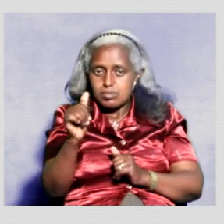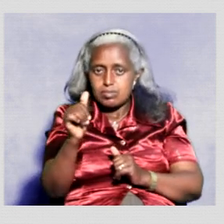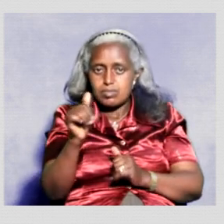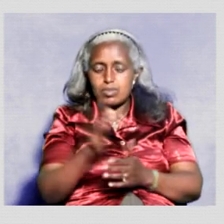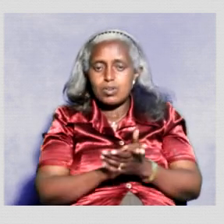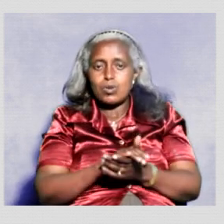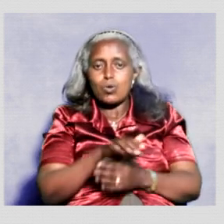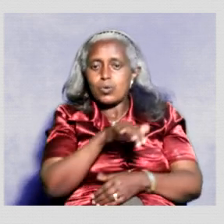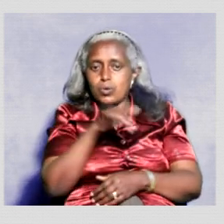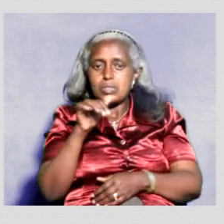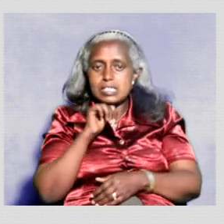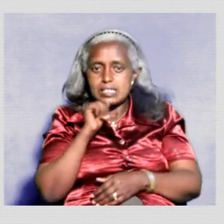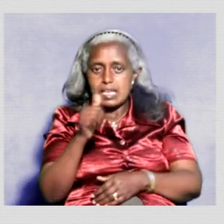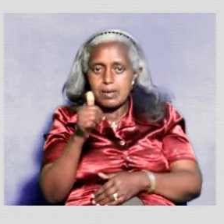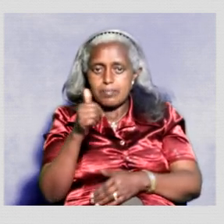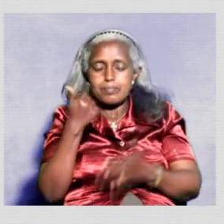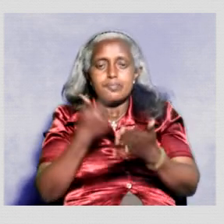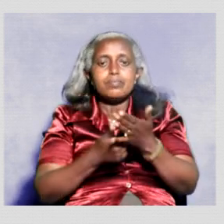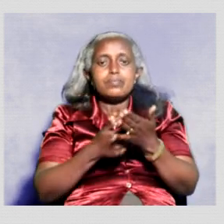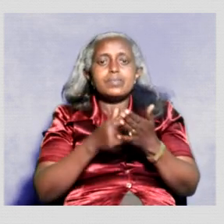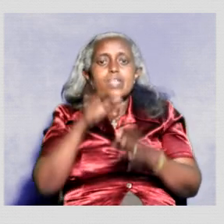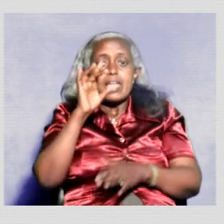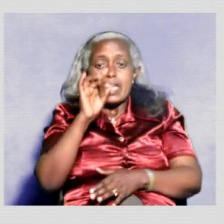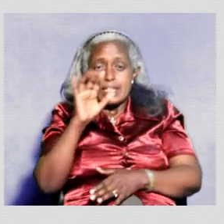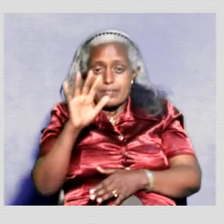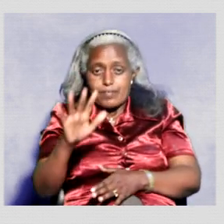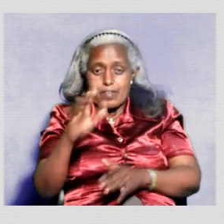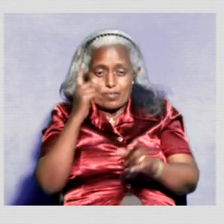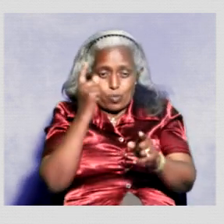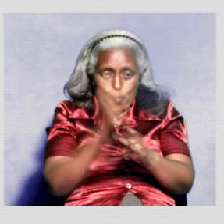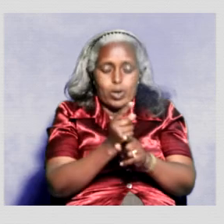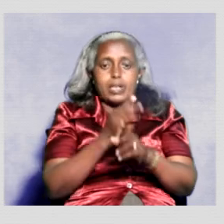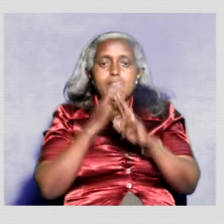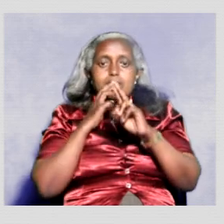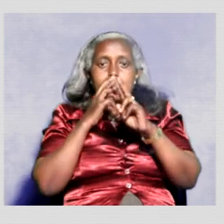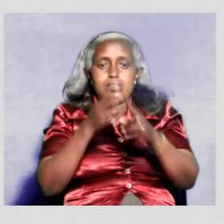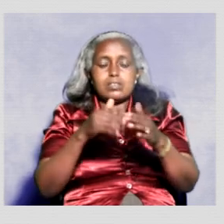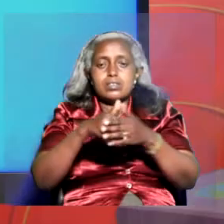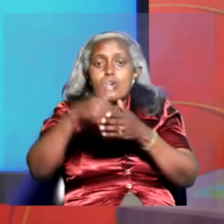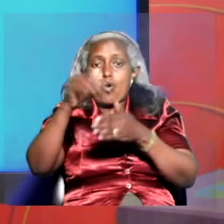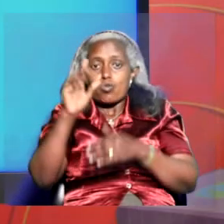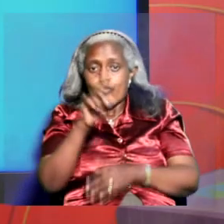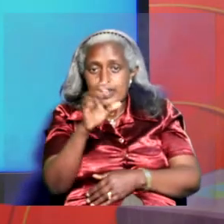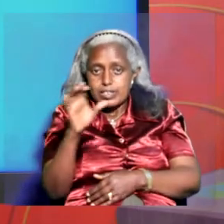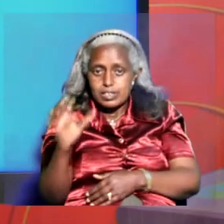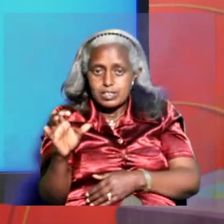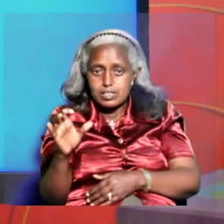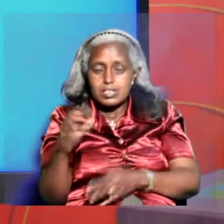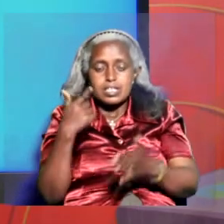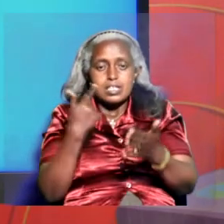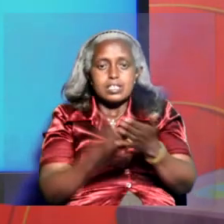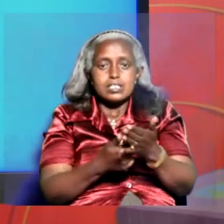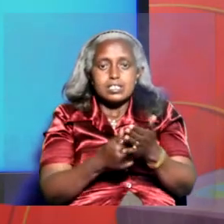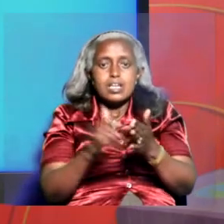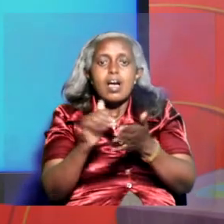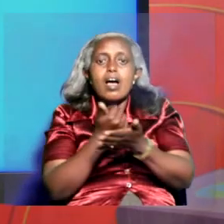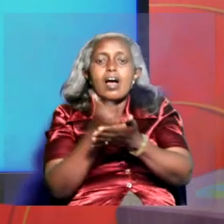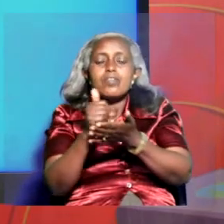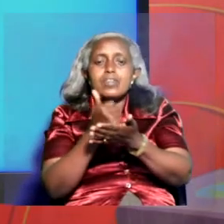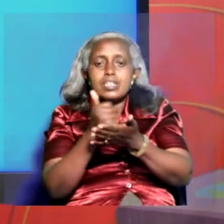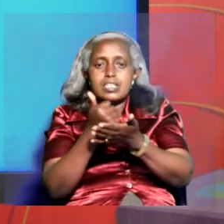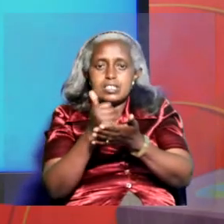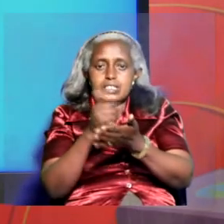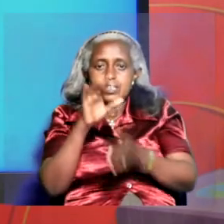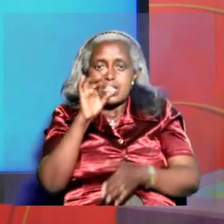For example, if a student gets 85 correct answers out of 100, his average score, maybe